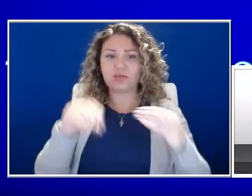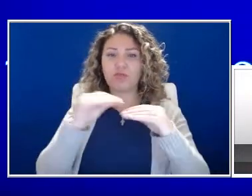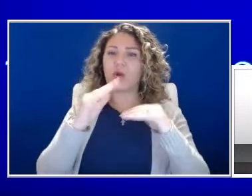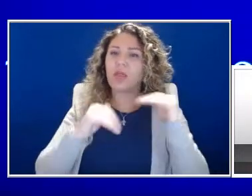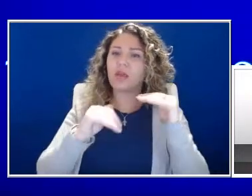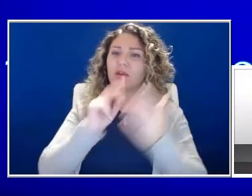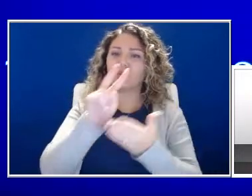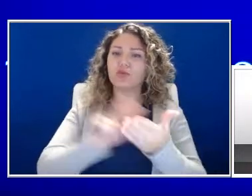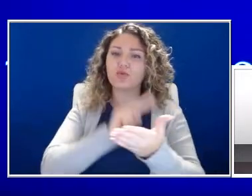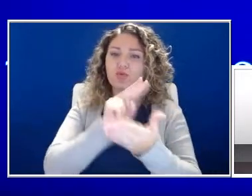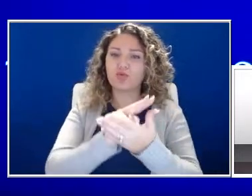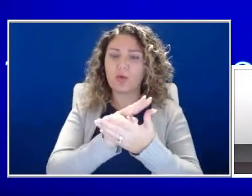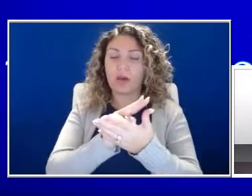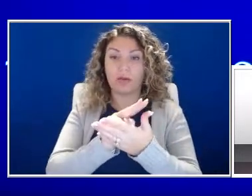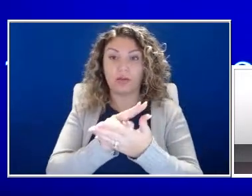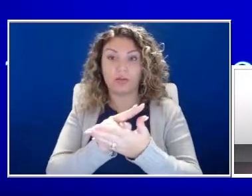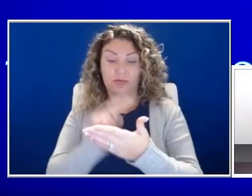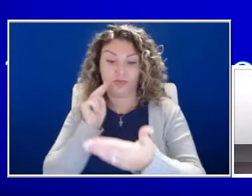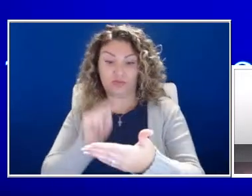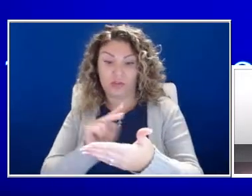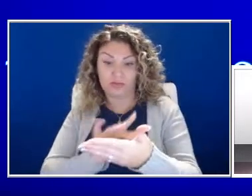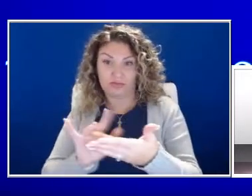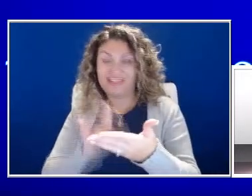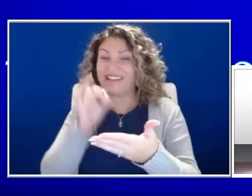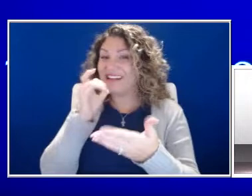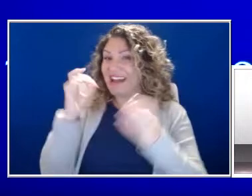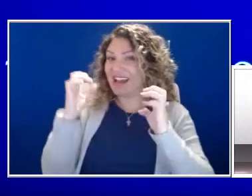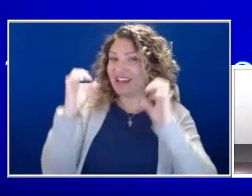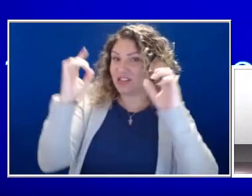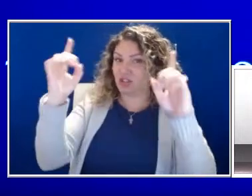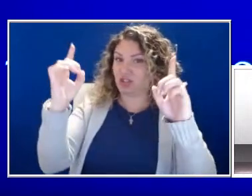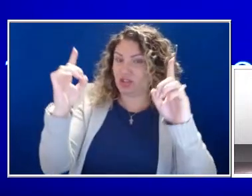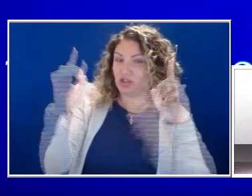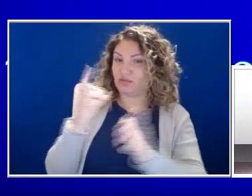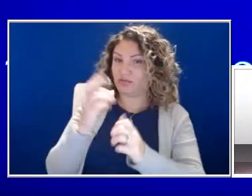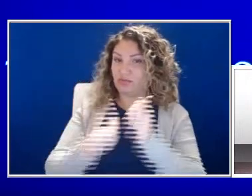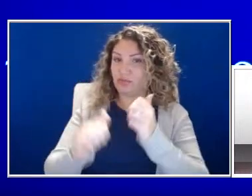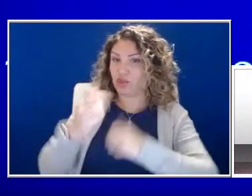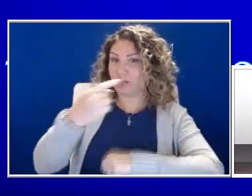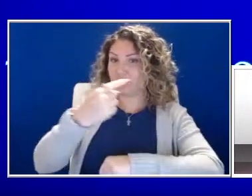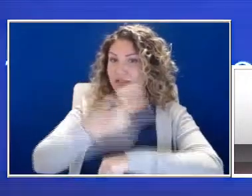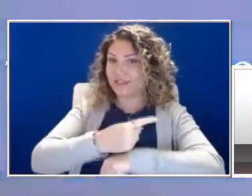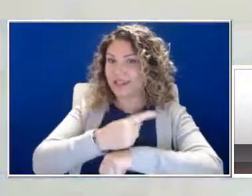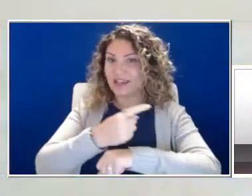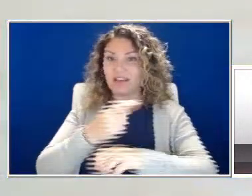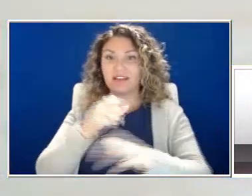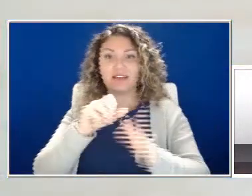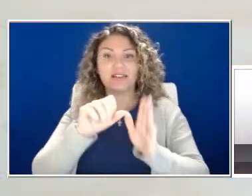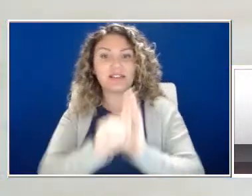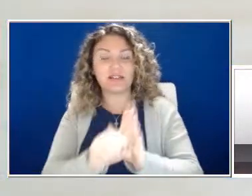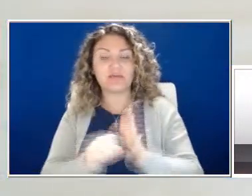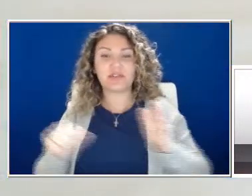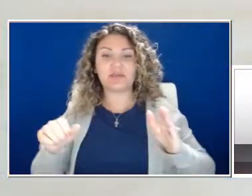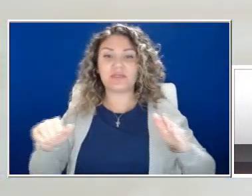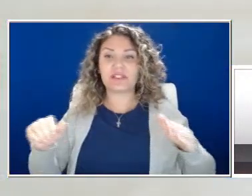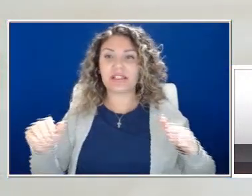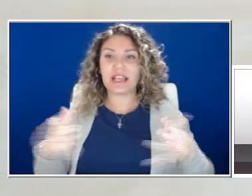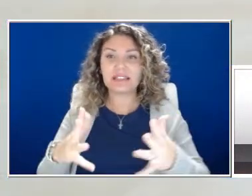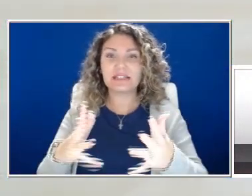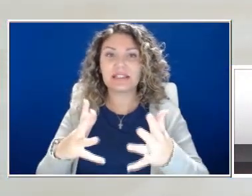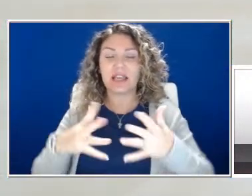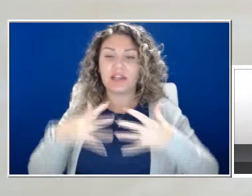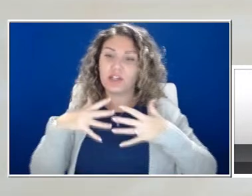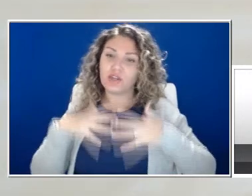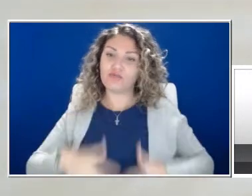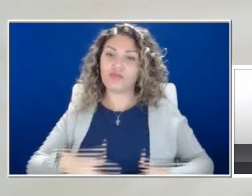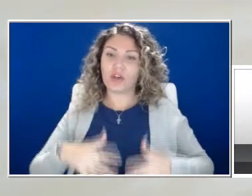of screen time, that's non-educational screen time per day, that symptoms of anxiety and depression start going up. That's